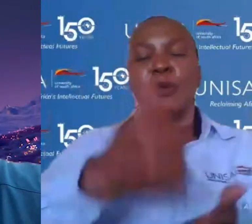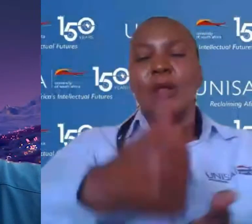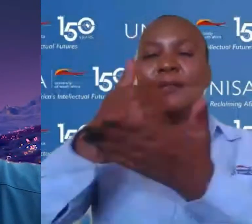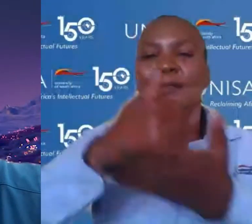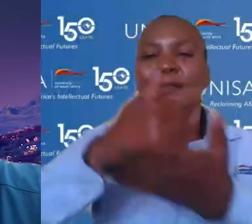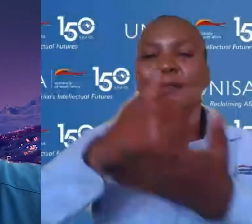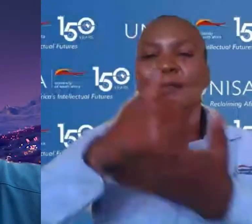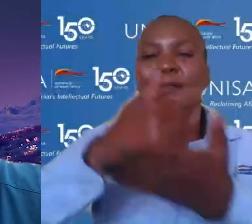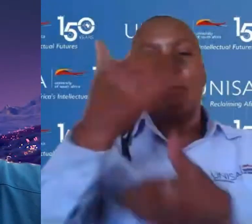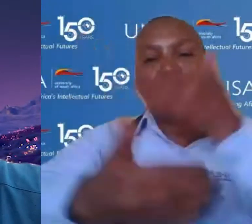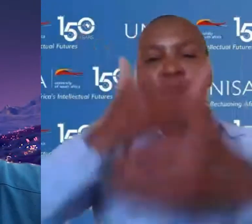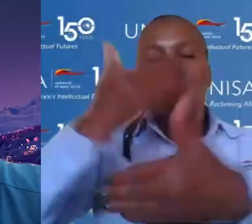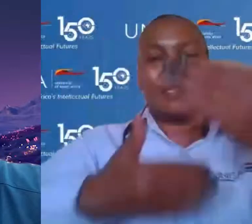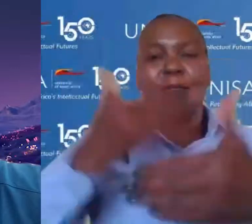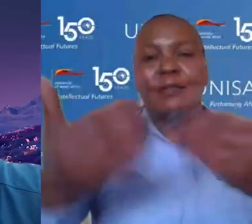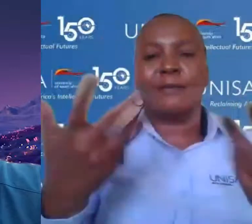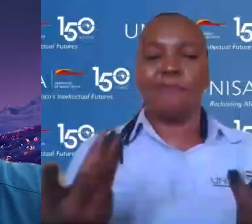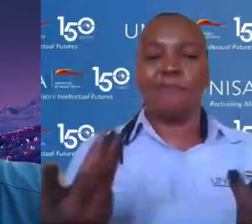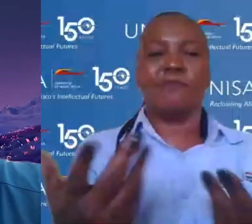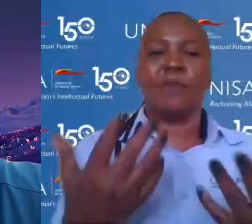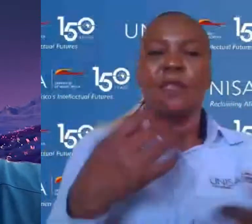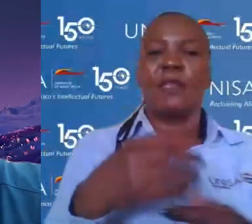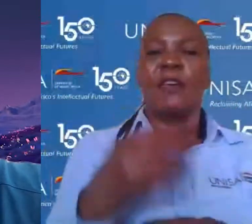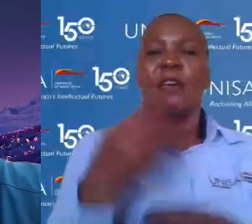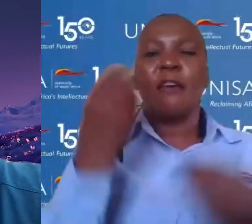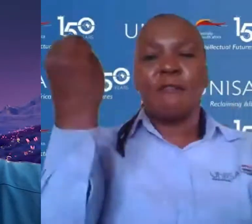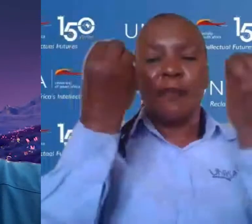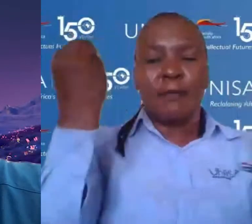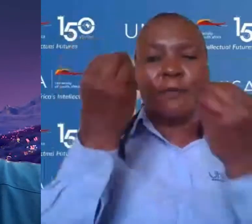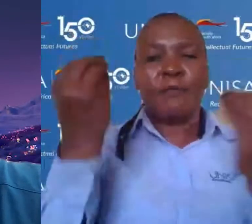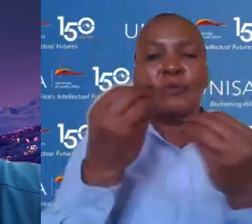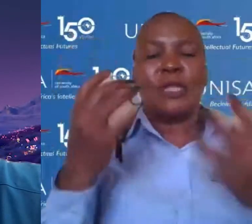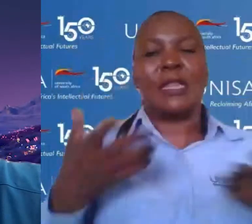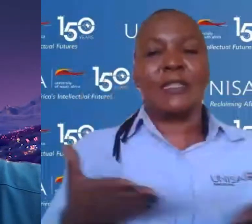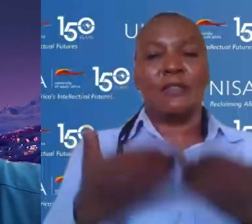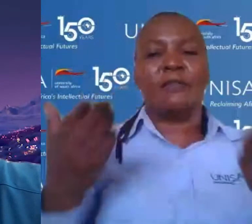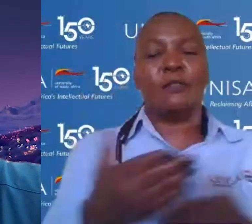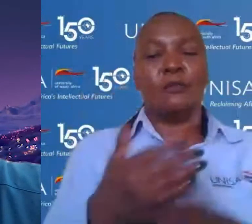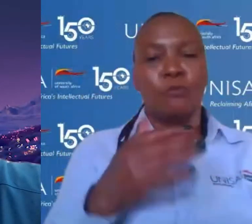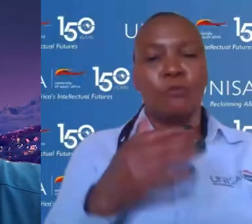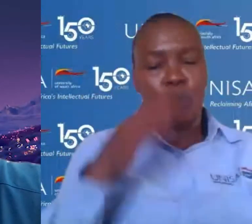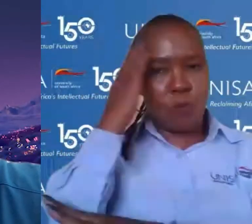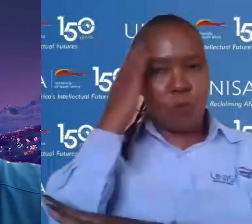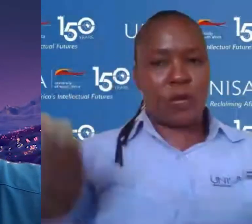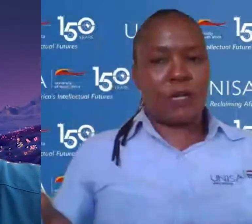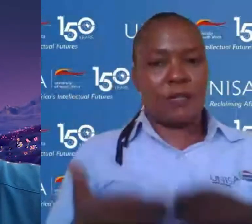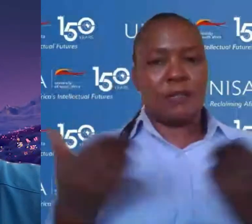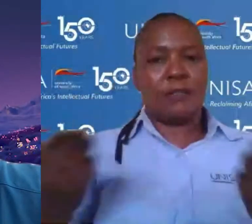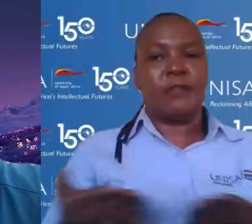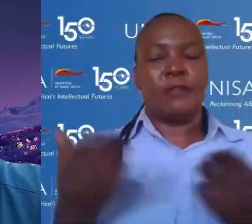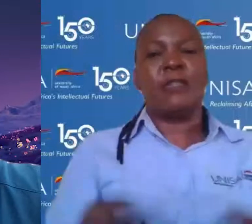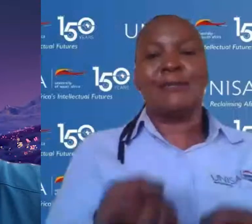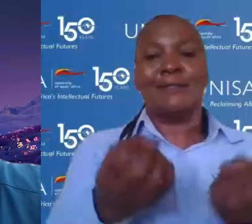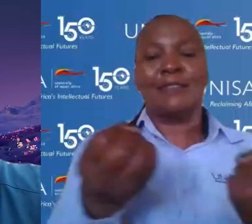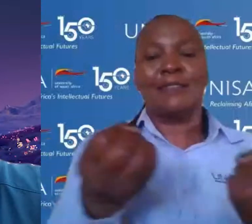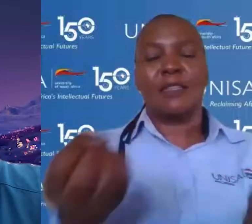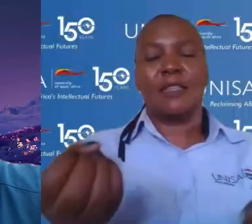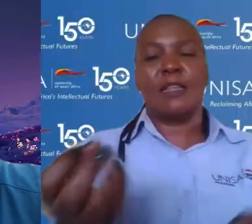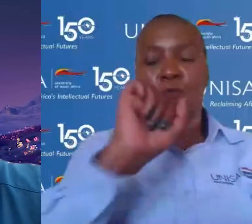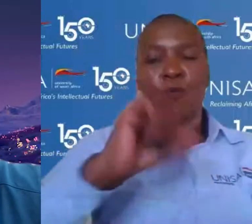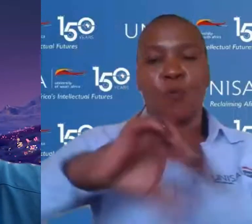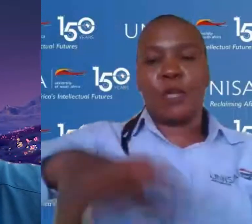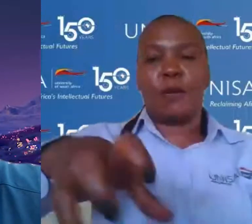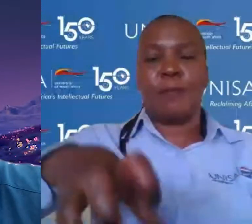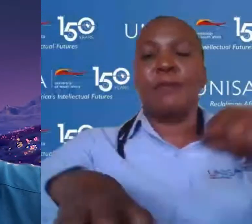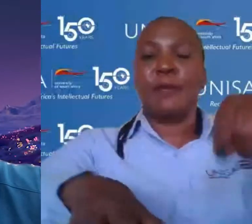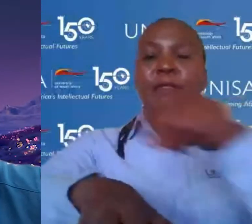processes, familiar with the services that are being offered at your campus, so that you don't